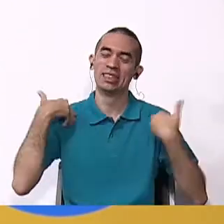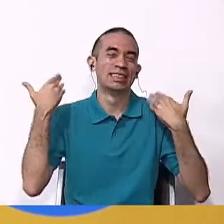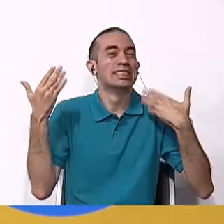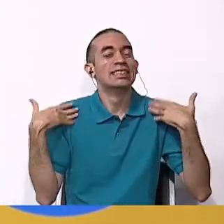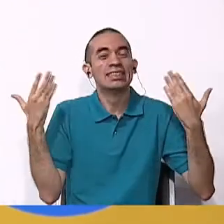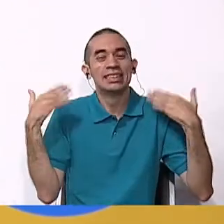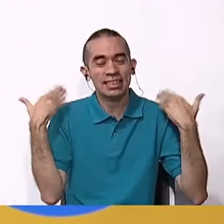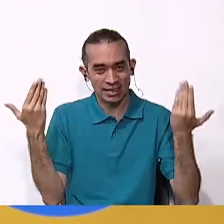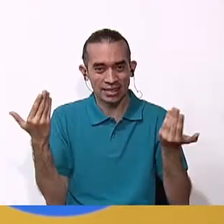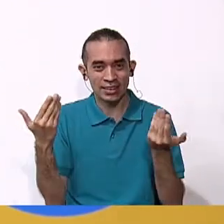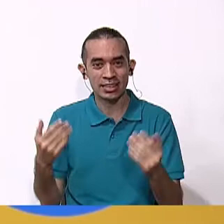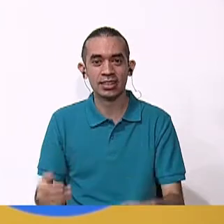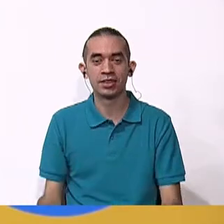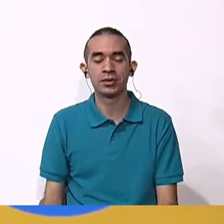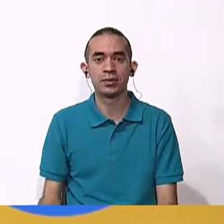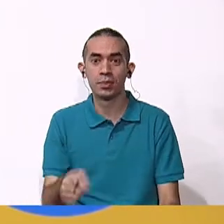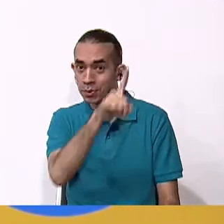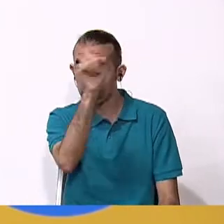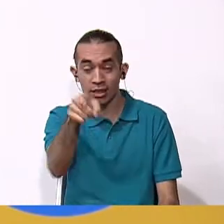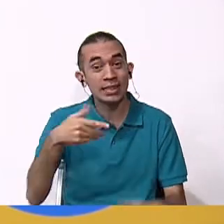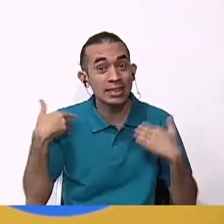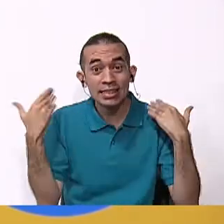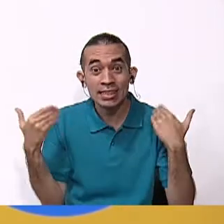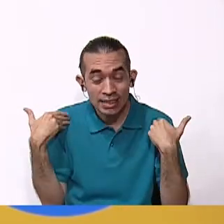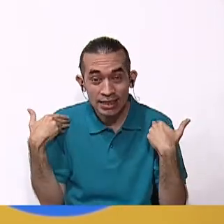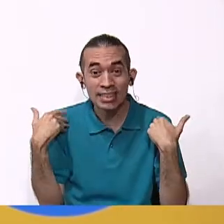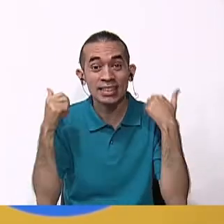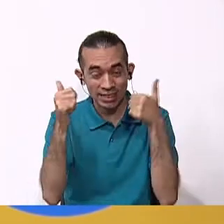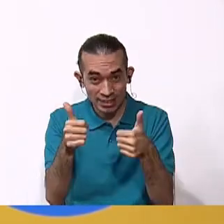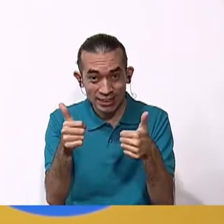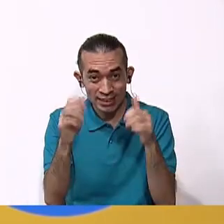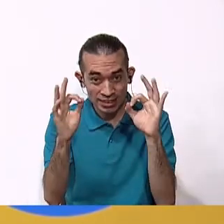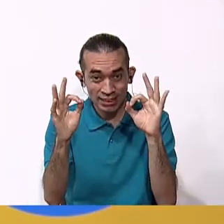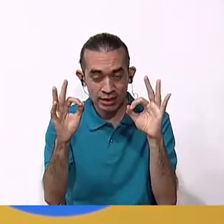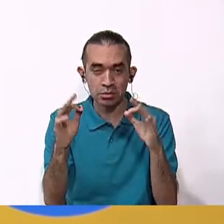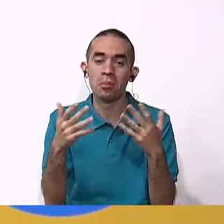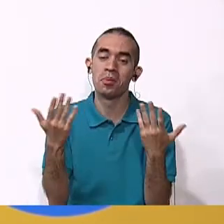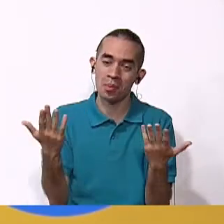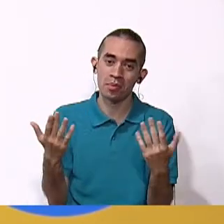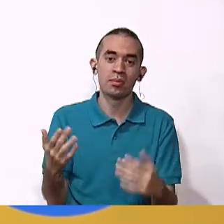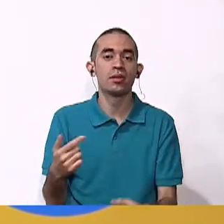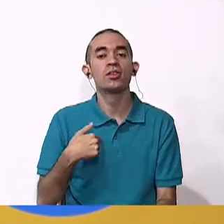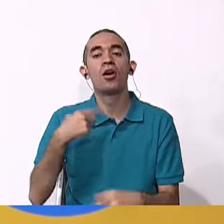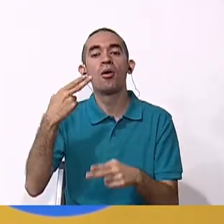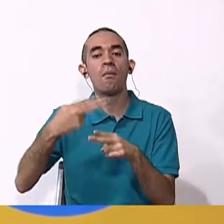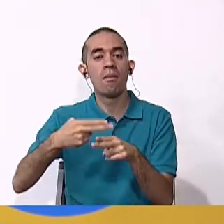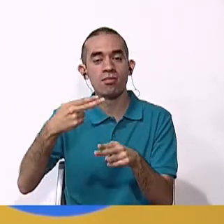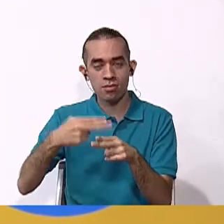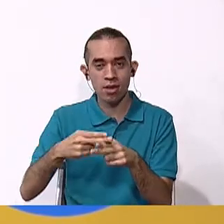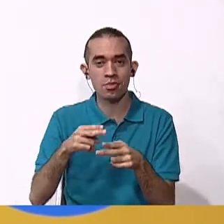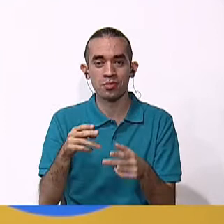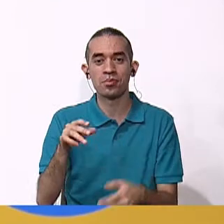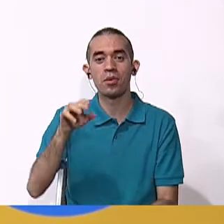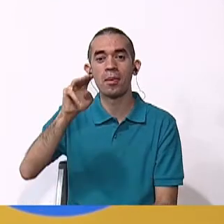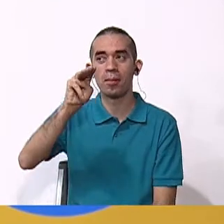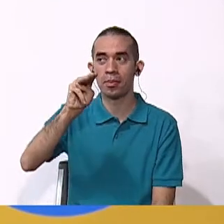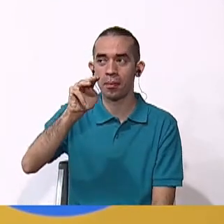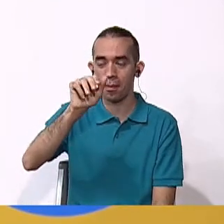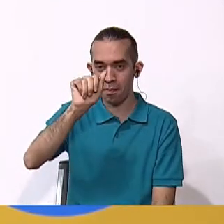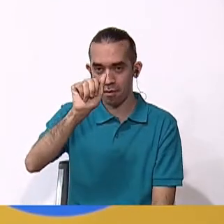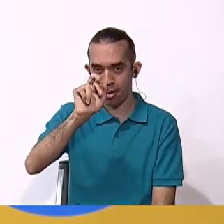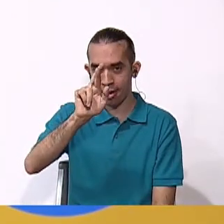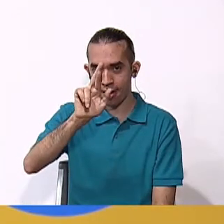happy today. Are you happy? Yes? Well, my name is teacher